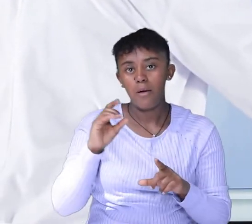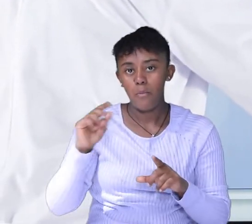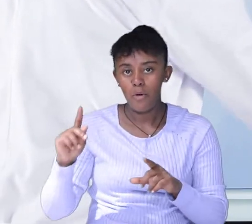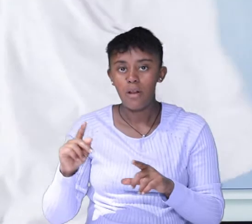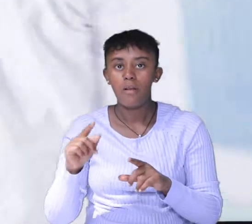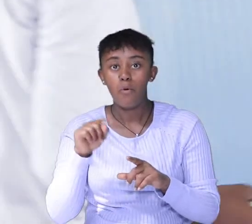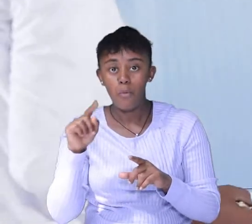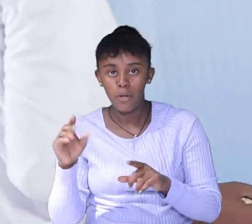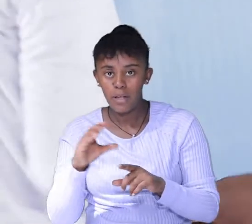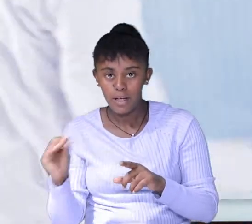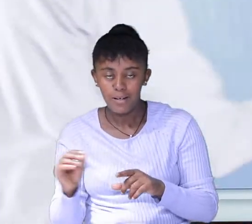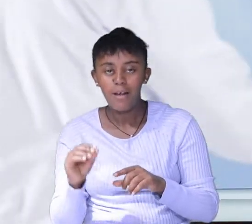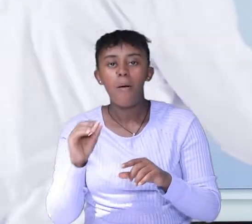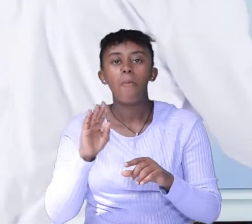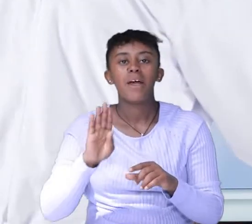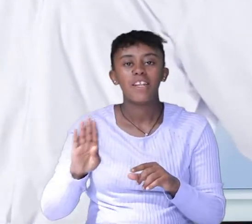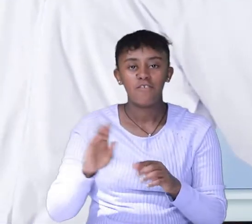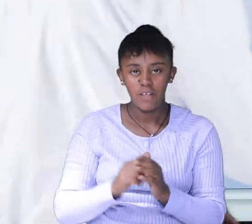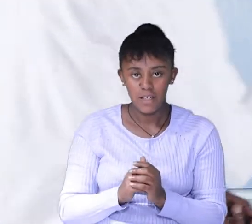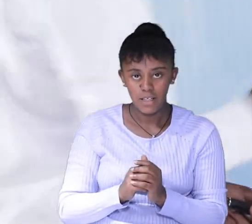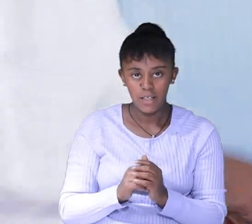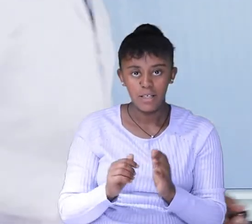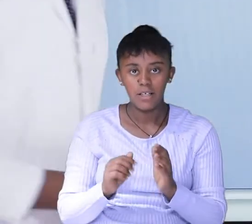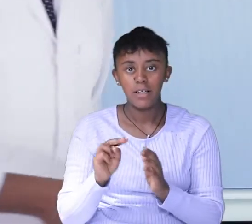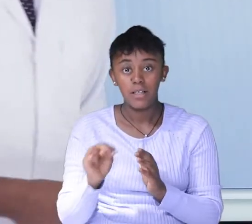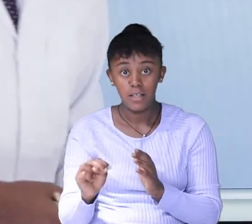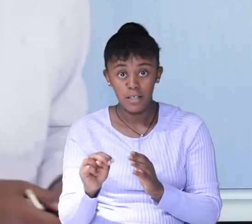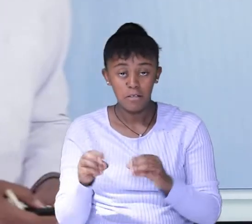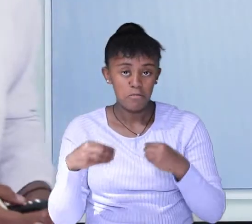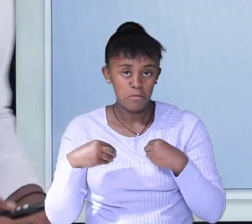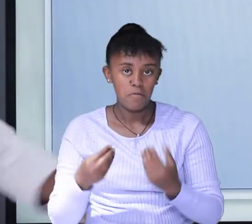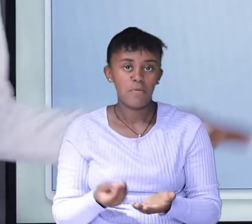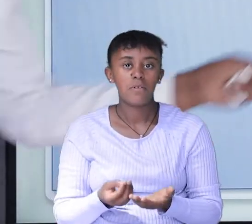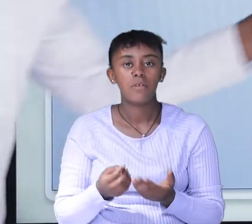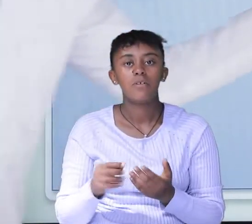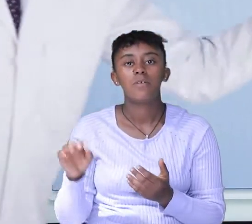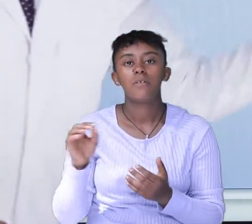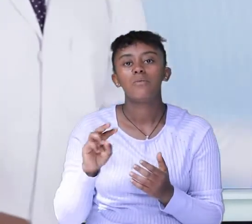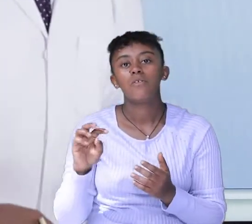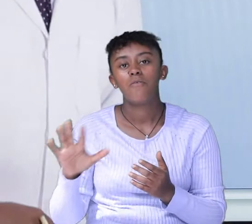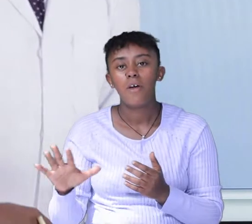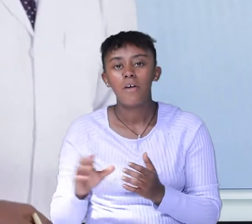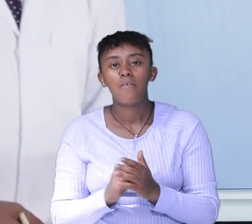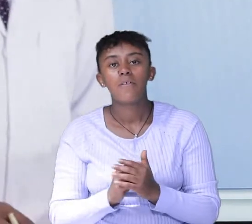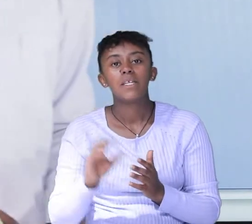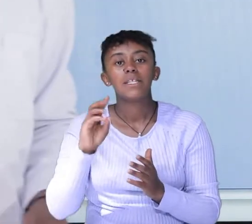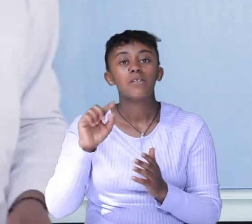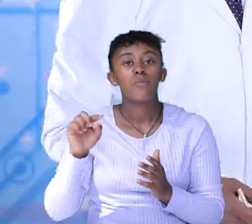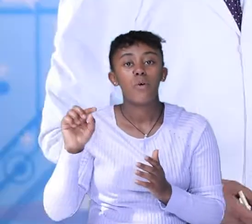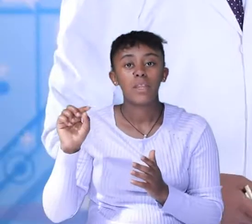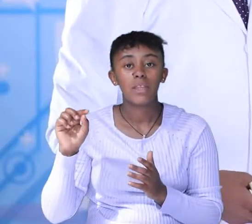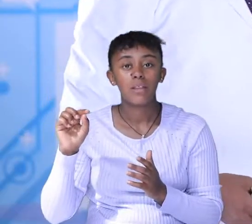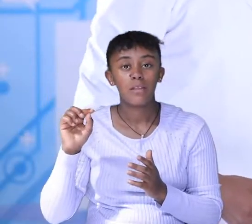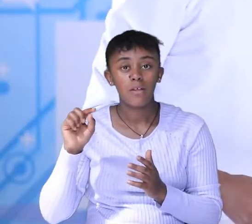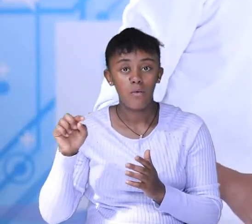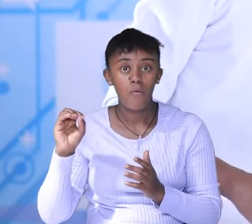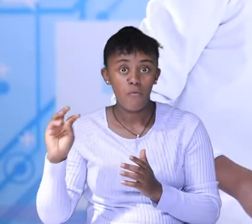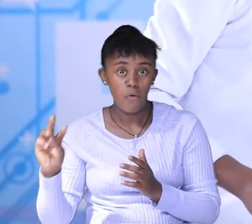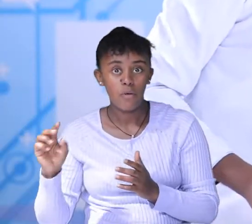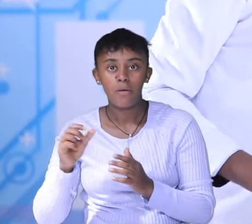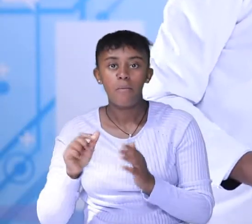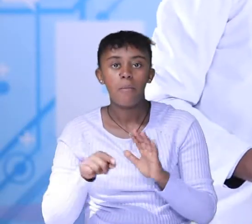segment. Then the current comes here and it moves downward. Since the current is acting downward, the magnetic field is acting to